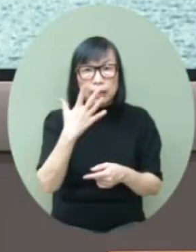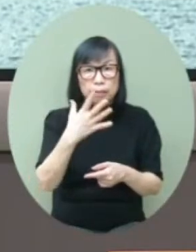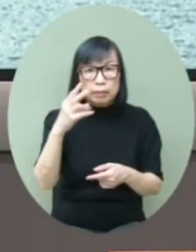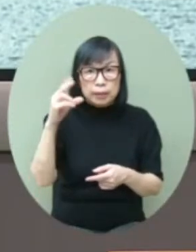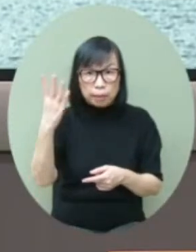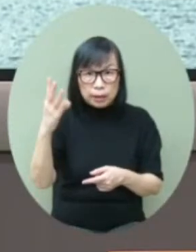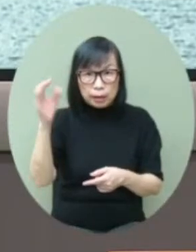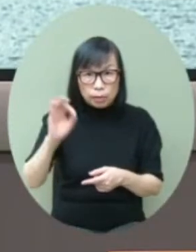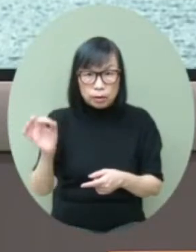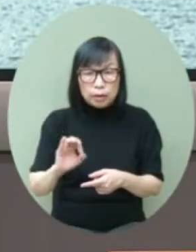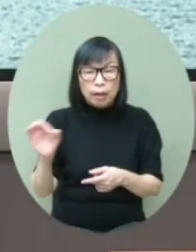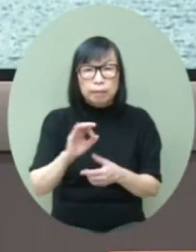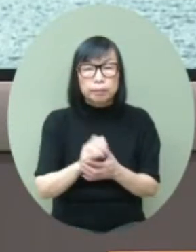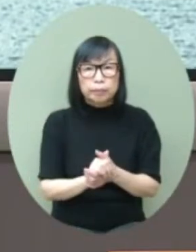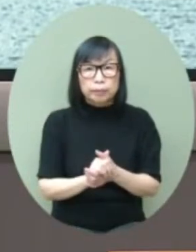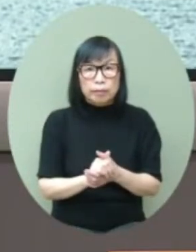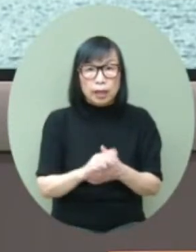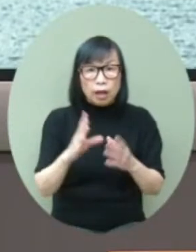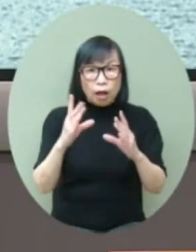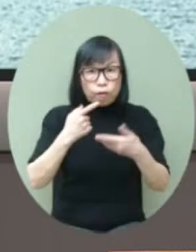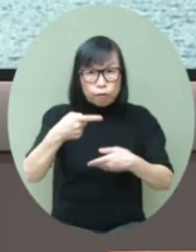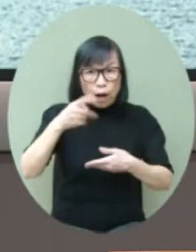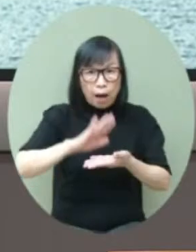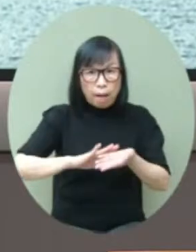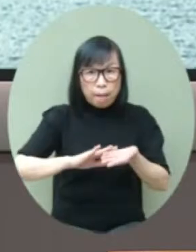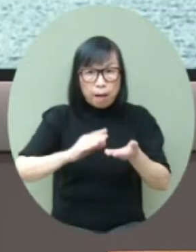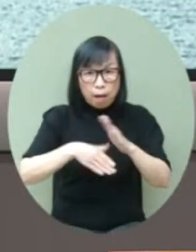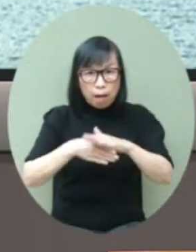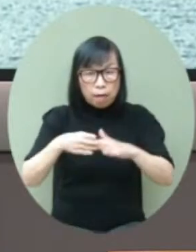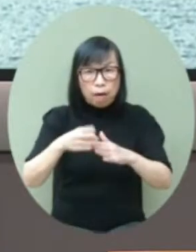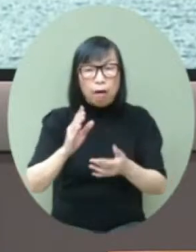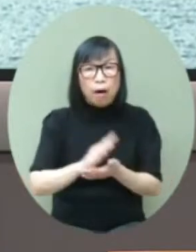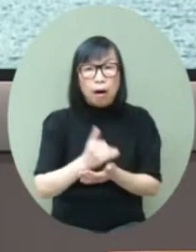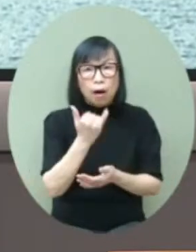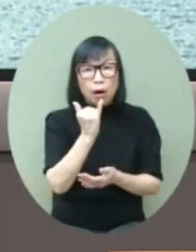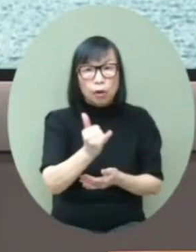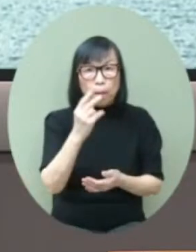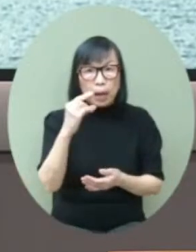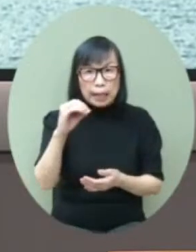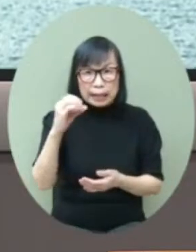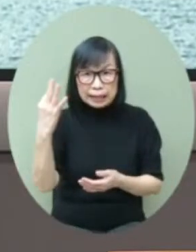1,081 utilization rate is 54%. Negative pressure ward